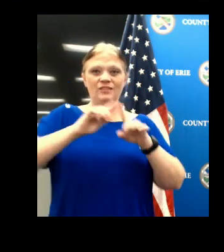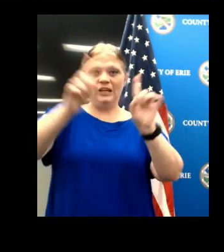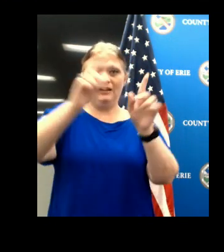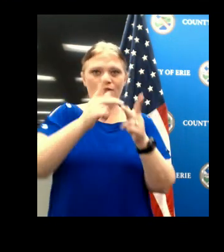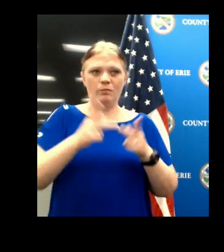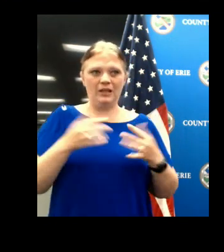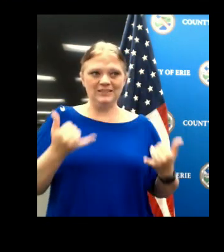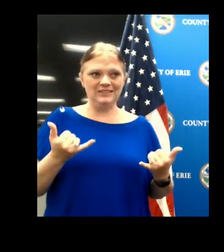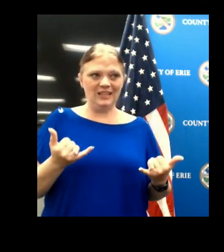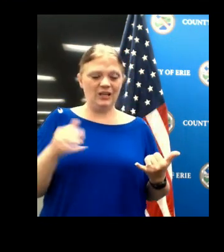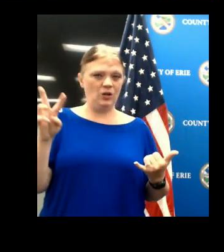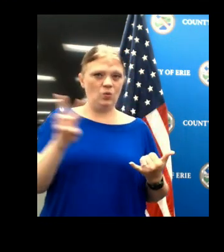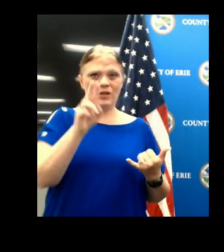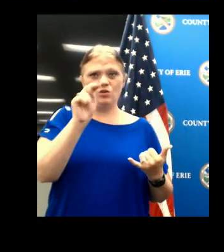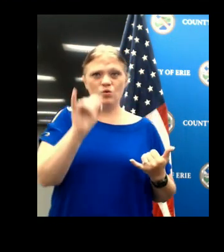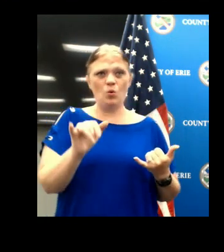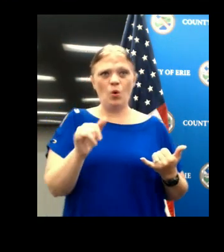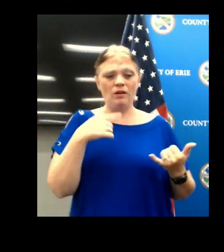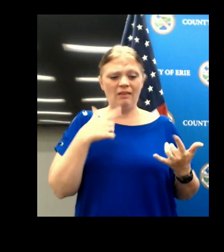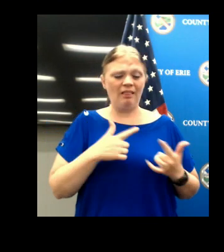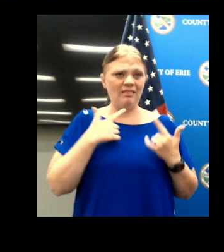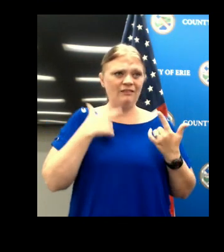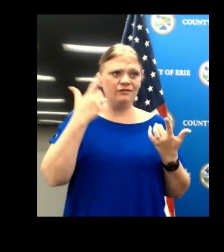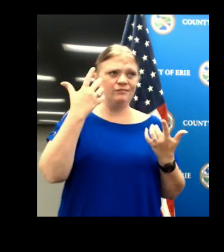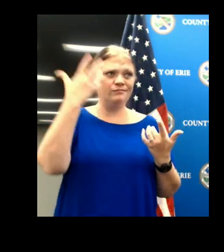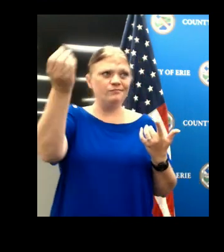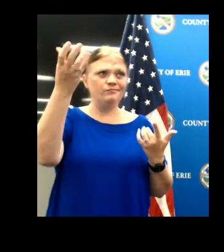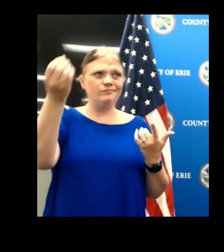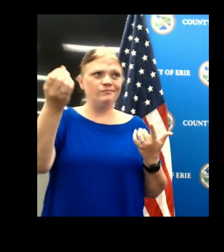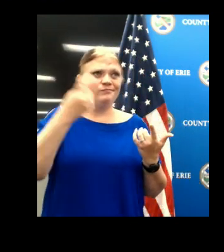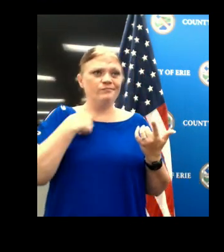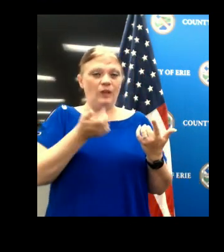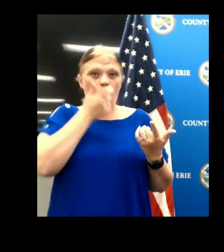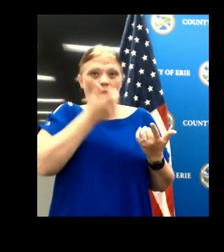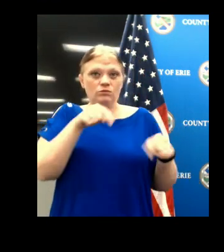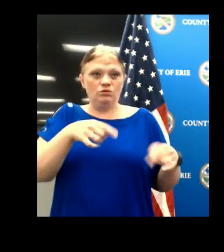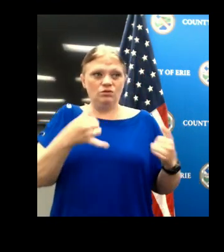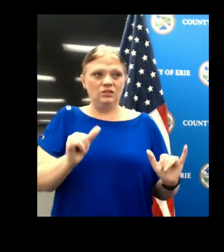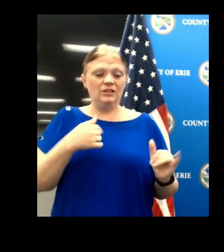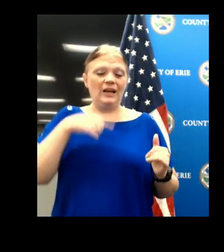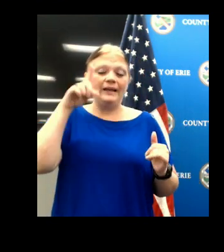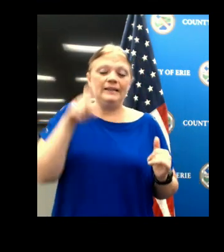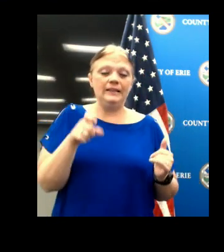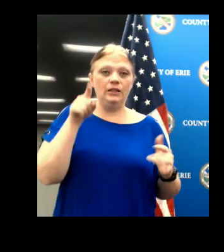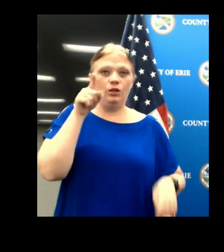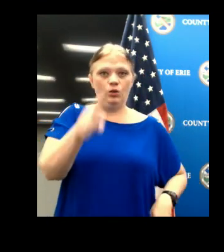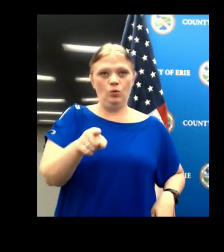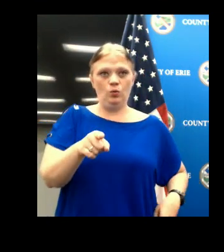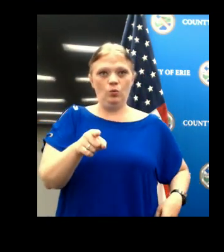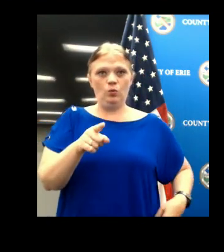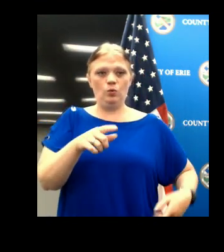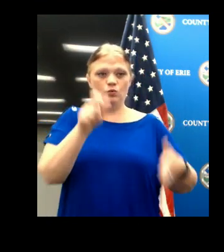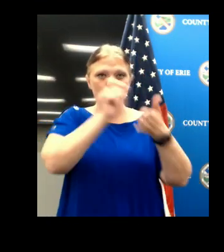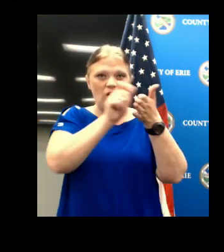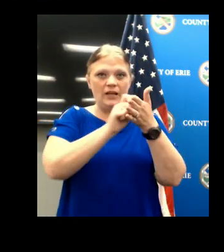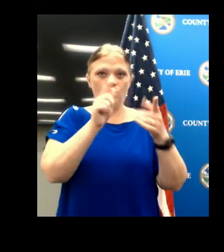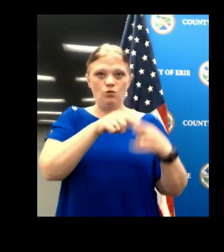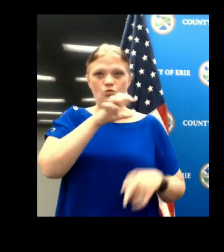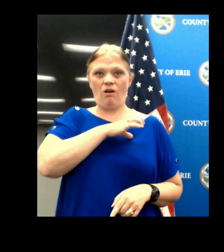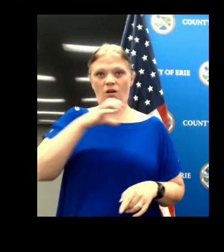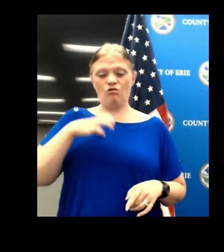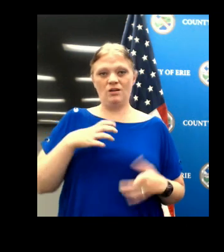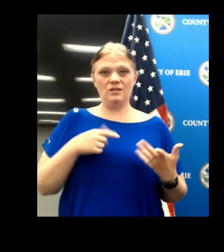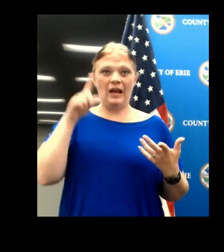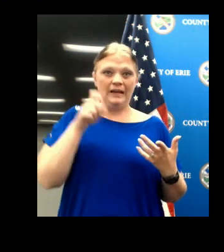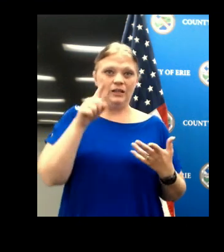now, Western New Yorkers who live elsewhere who do watch this. I need you to write to Congress. I need